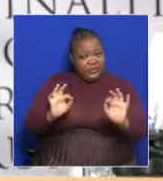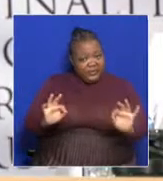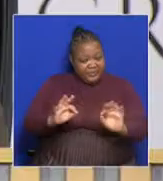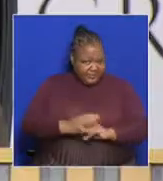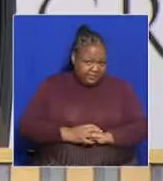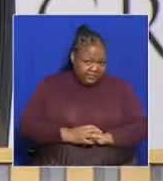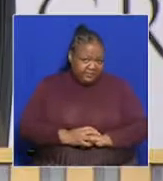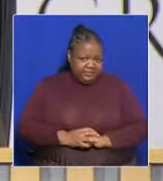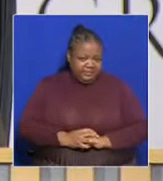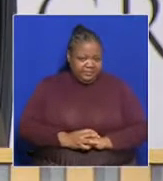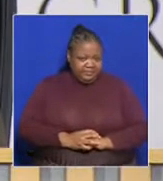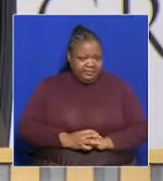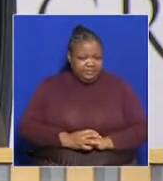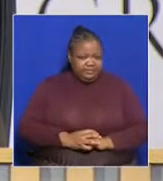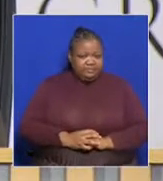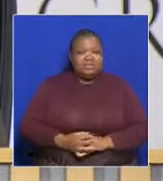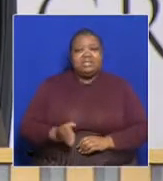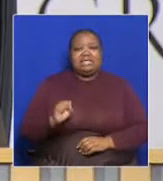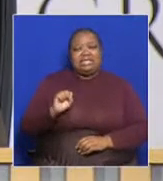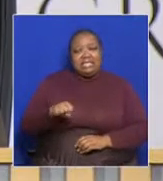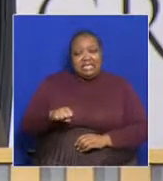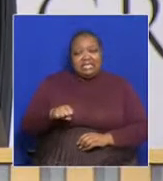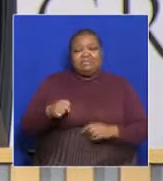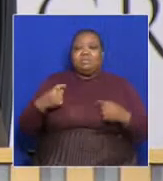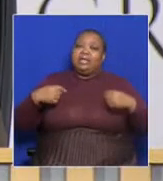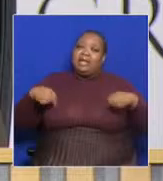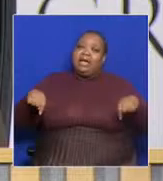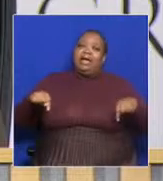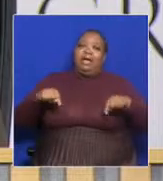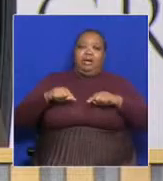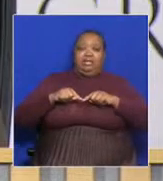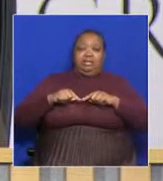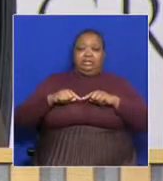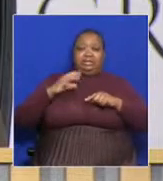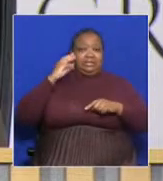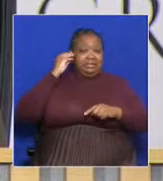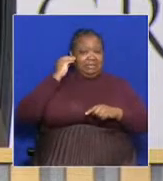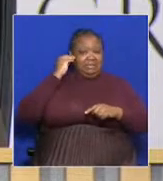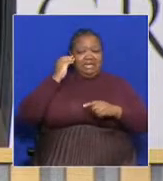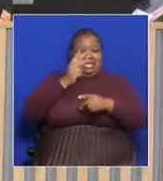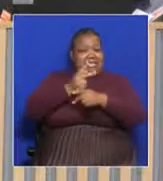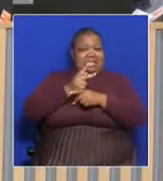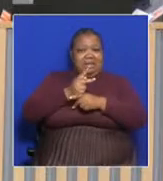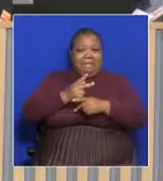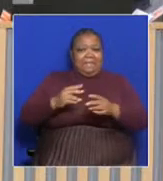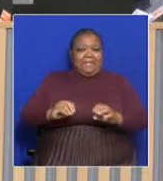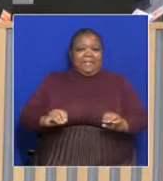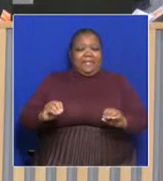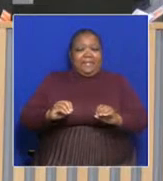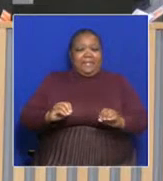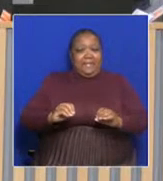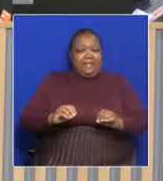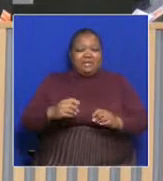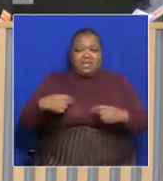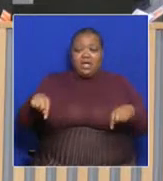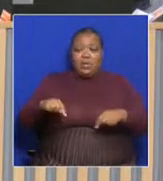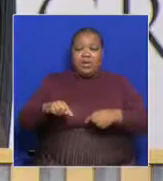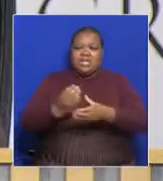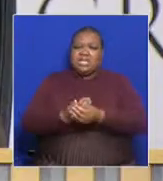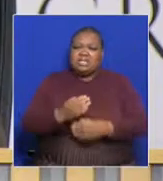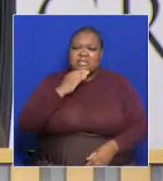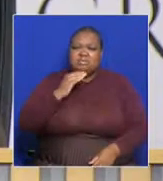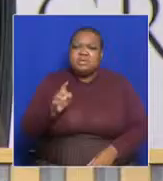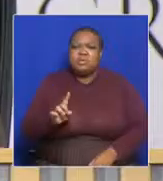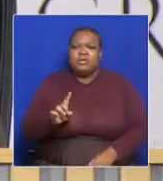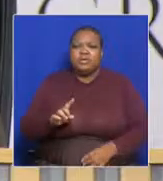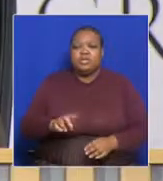Yes, but in our case, Commissioner, they didn't store it at all. Say in our case, you mean which case? On the 22nd